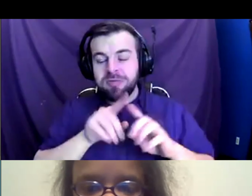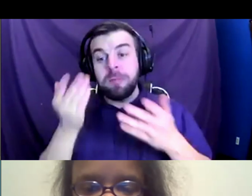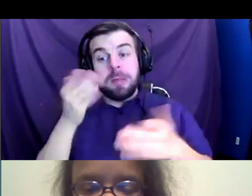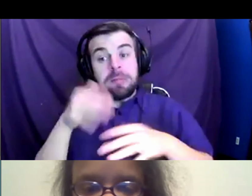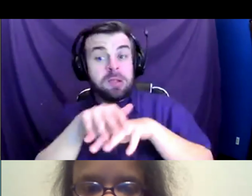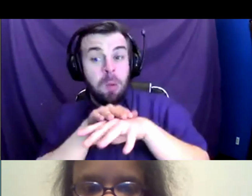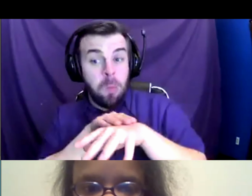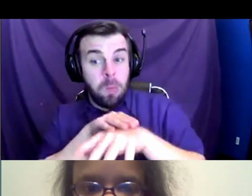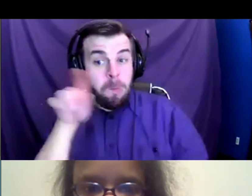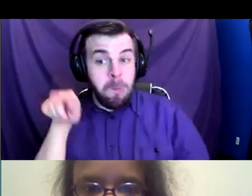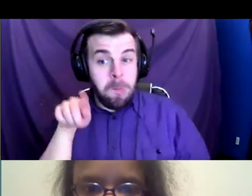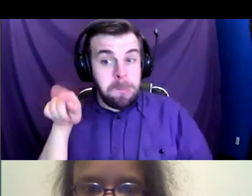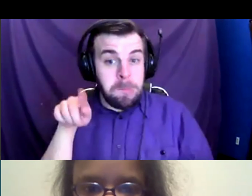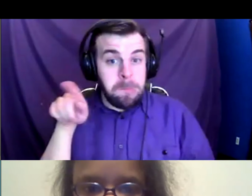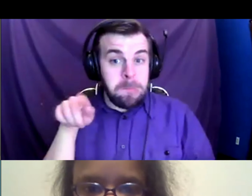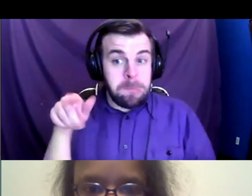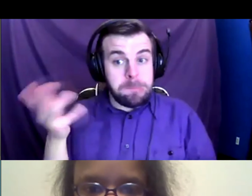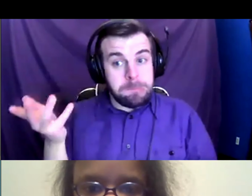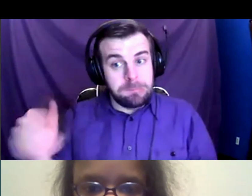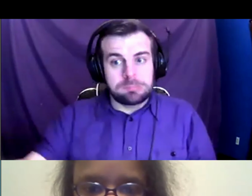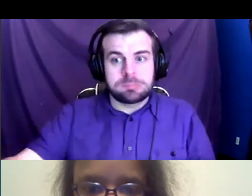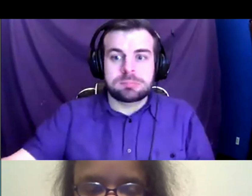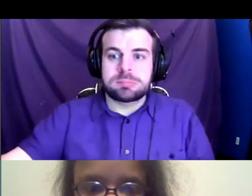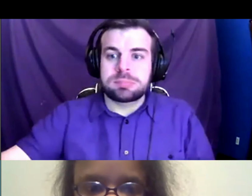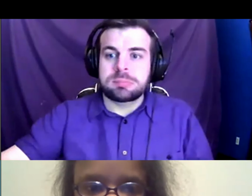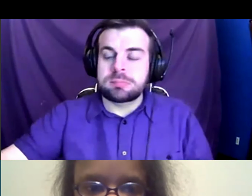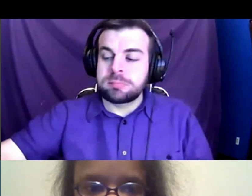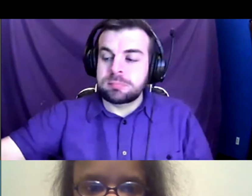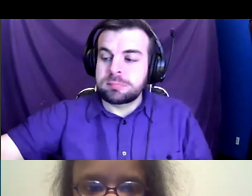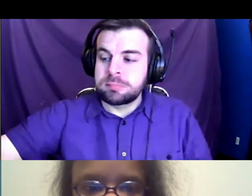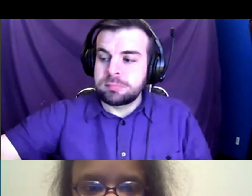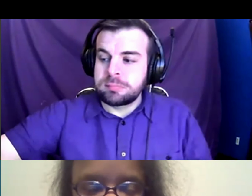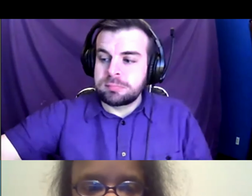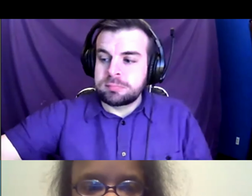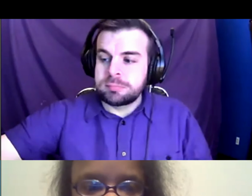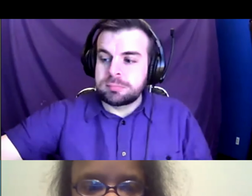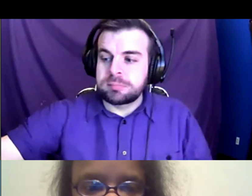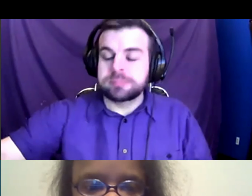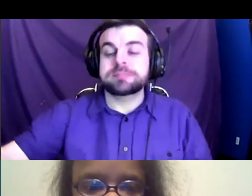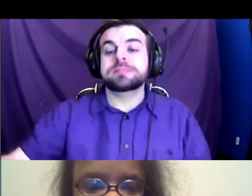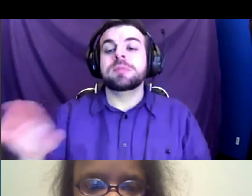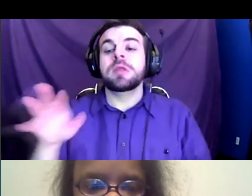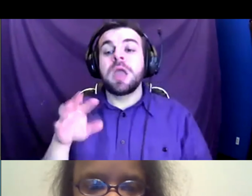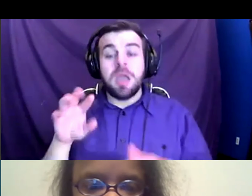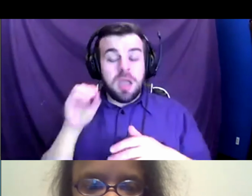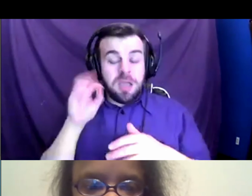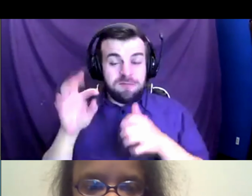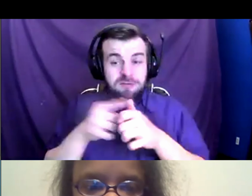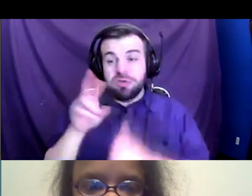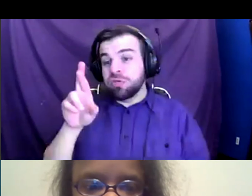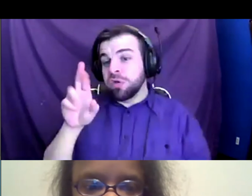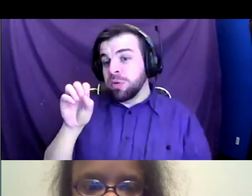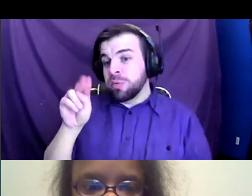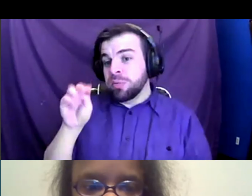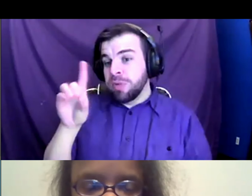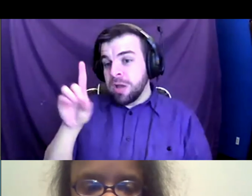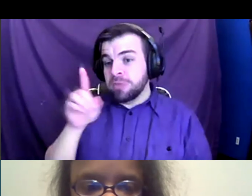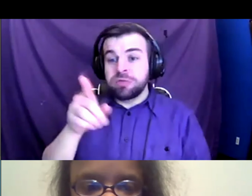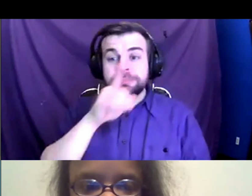By the way, if you didn't attend Marci's first round, She got to talk about her Ring